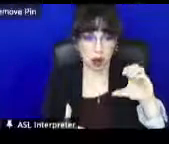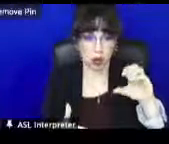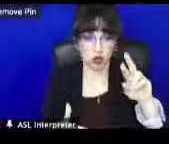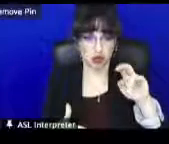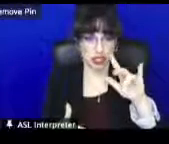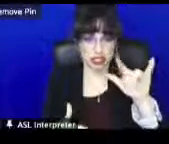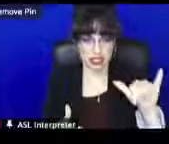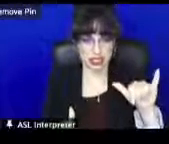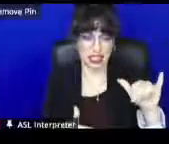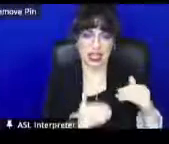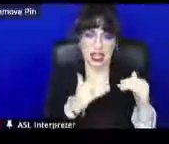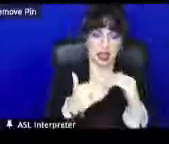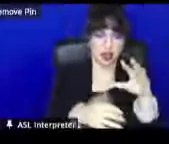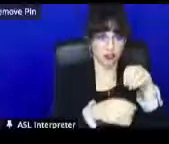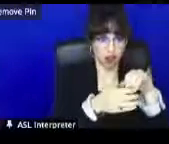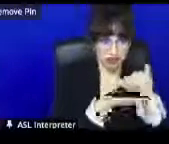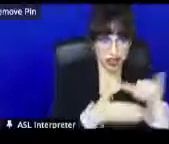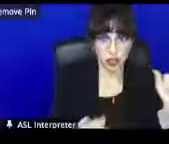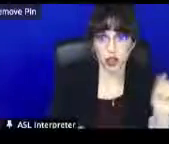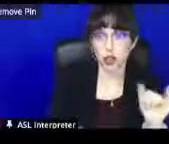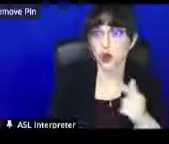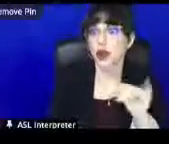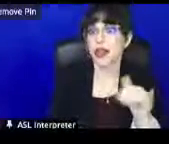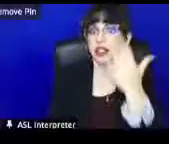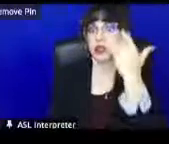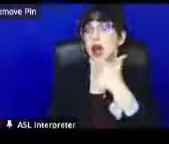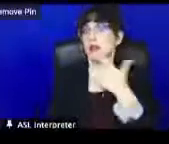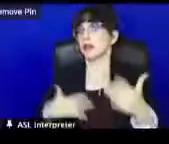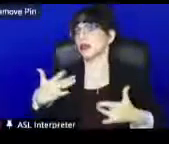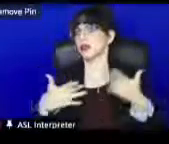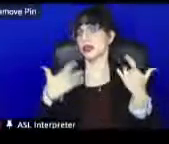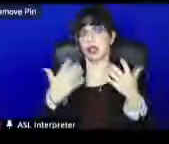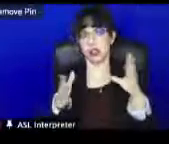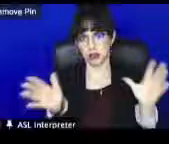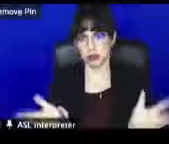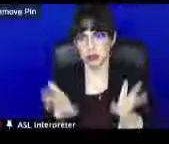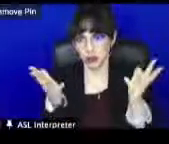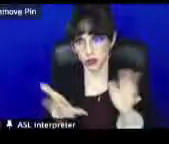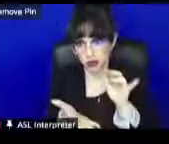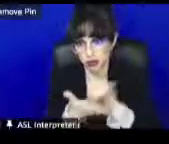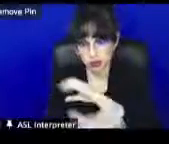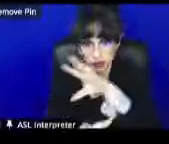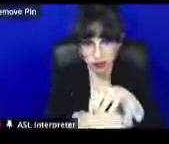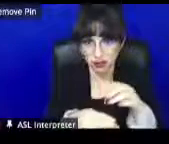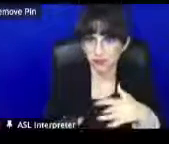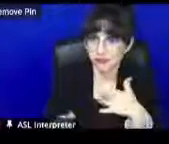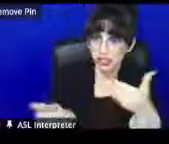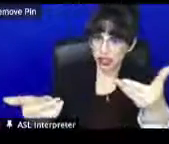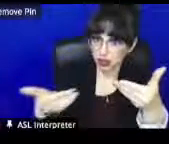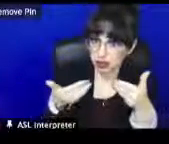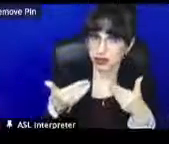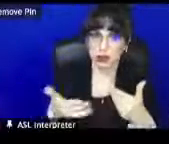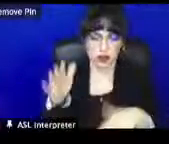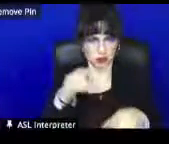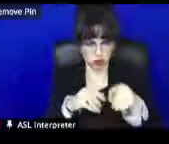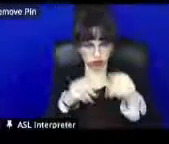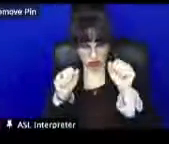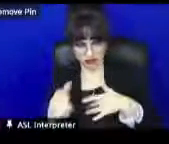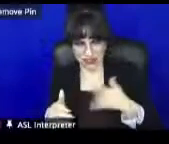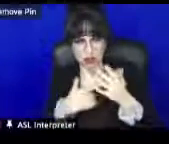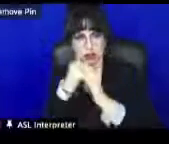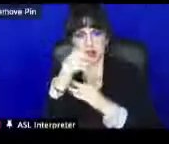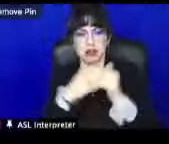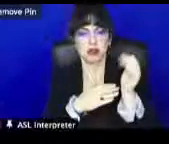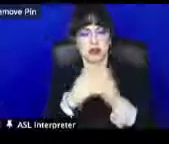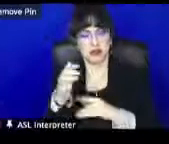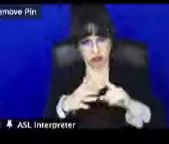engaging and making sure that all feel welcome into and finding their place to engage.